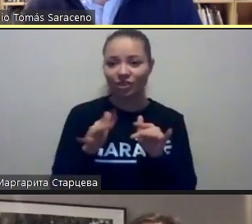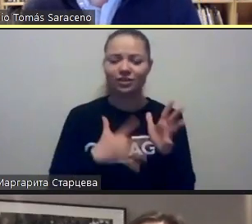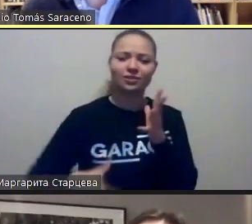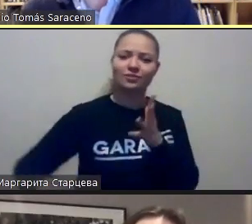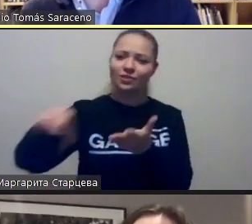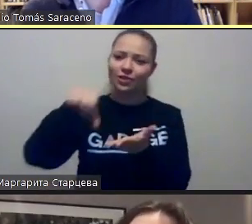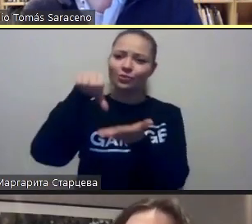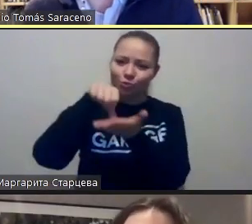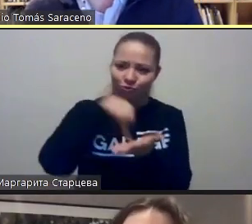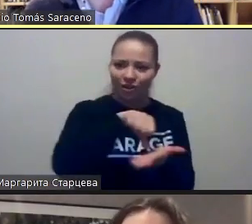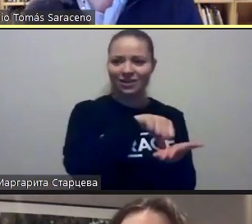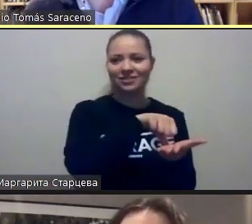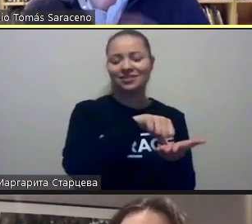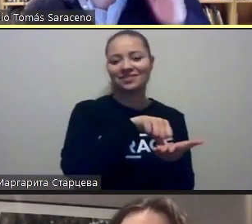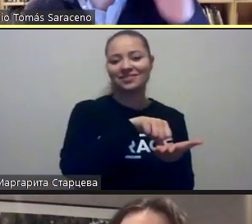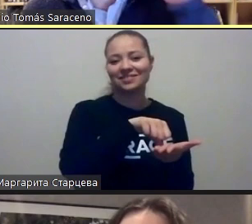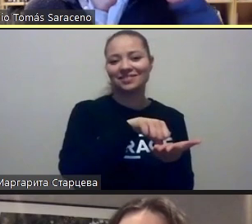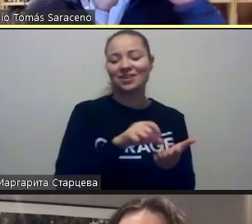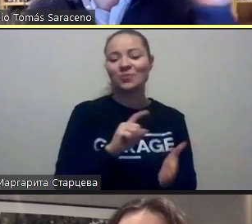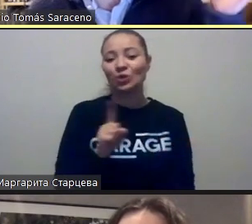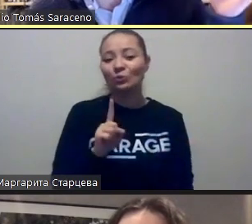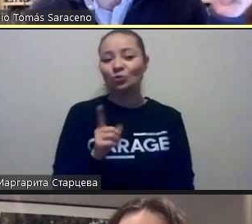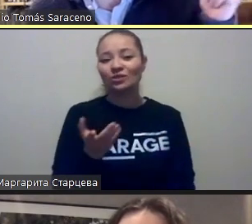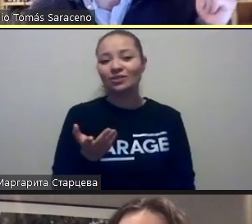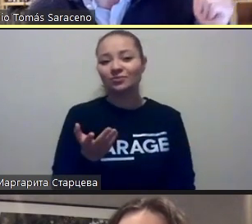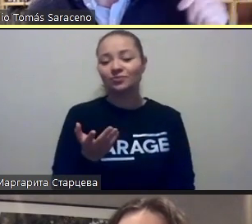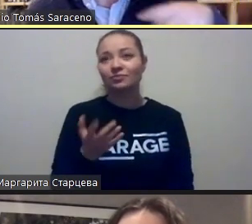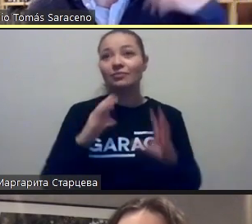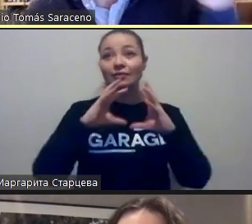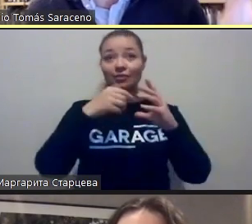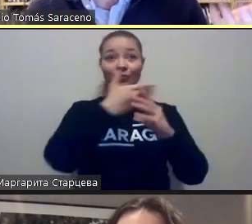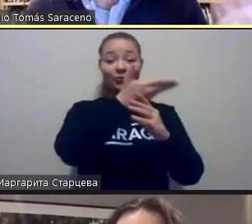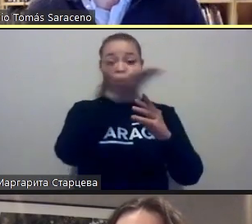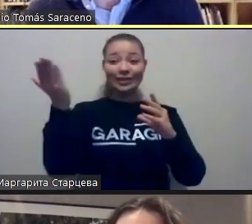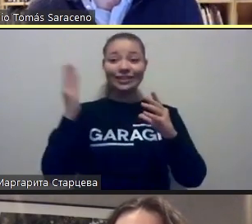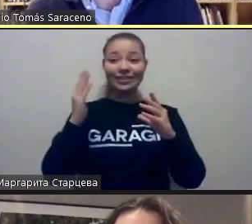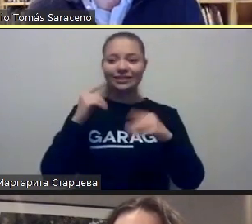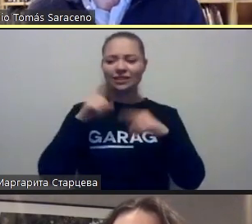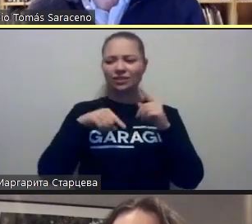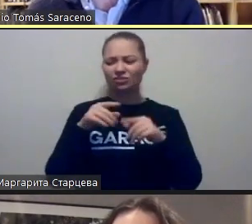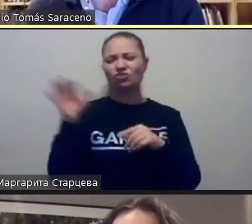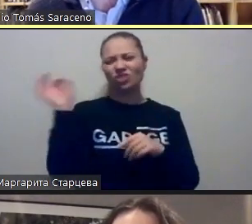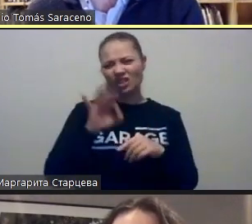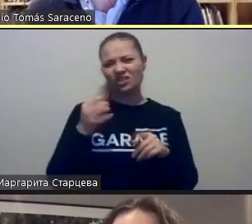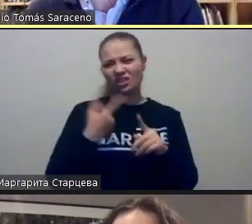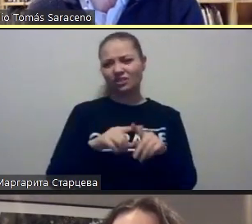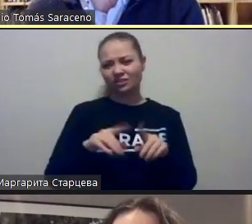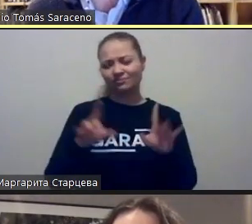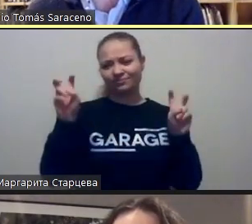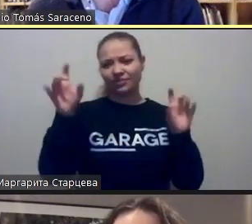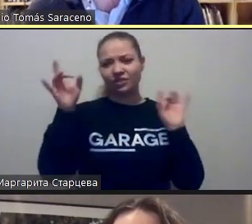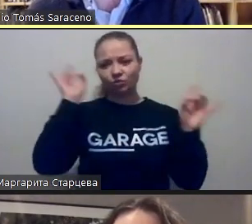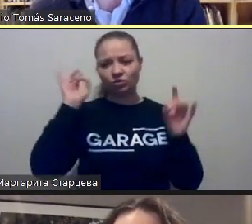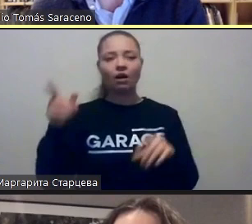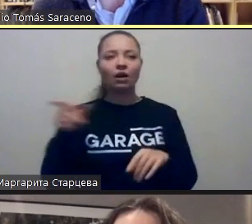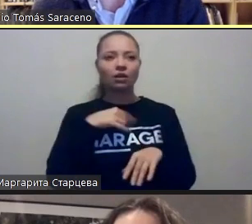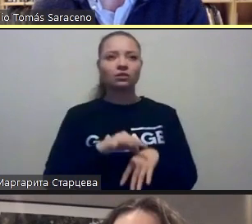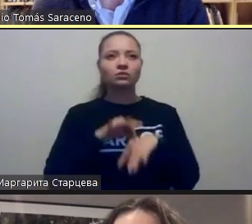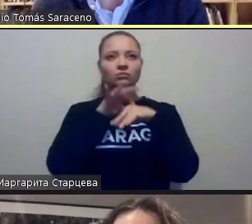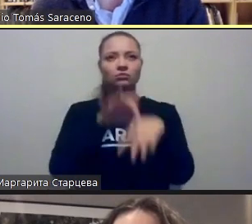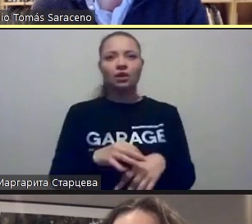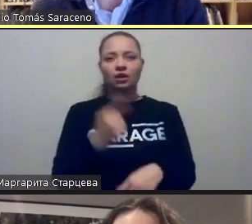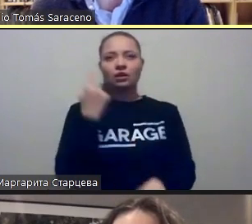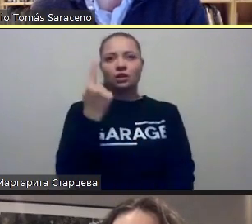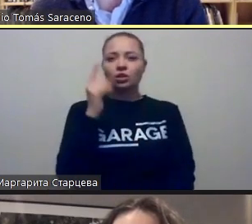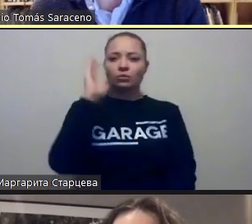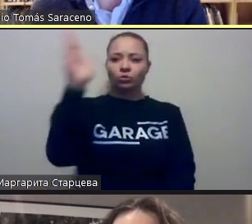have too much guided one single future, right? While we always talk about possible futures,